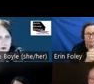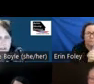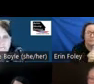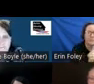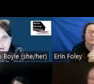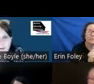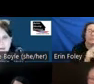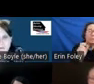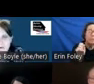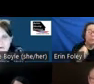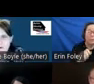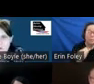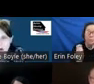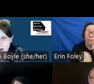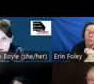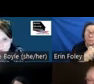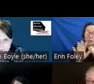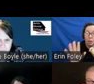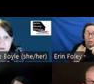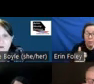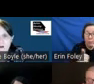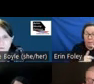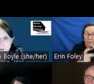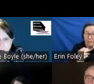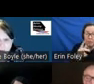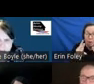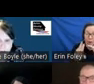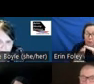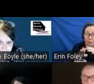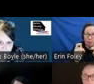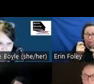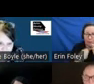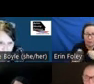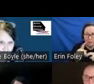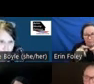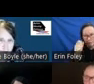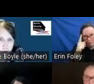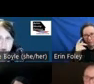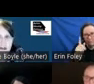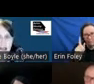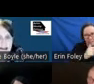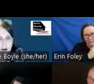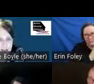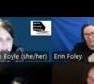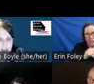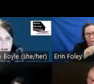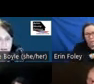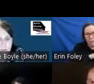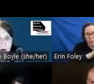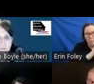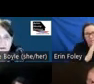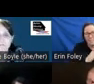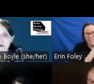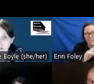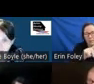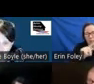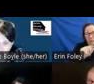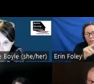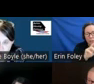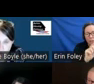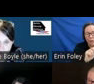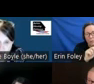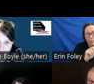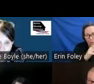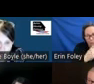You could convert a basement or the garage, but you have to be aware of zoning. You could add on an accessory apartment, but you have